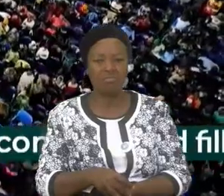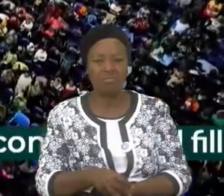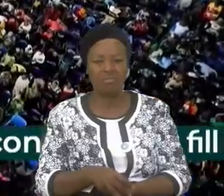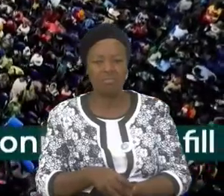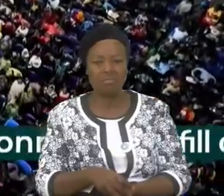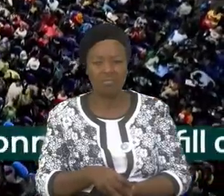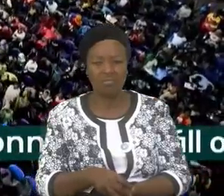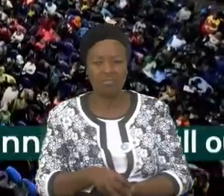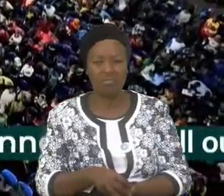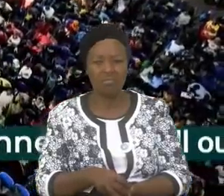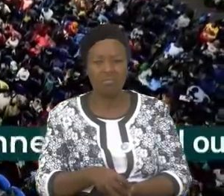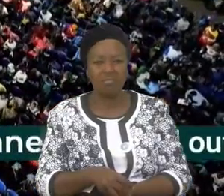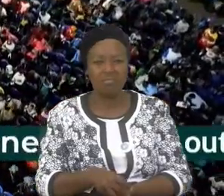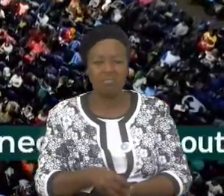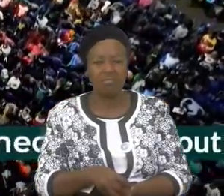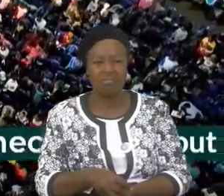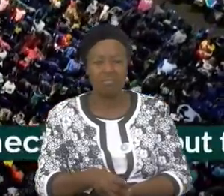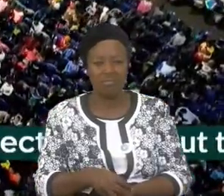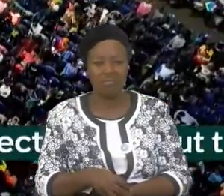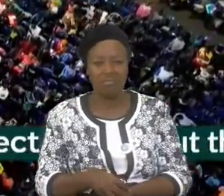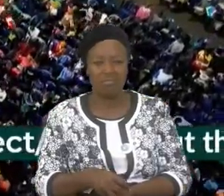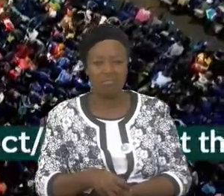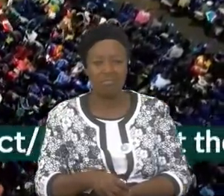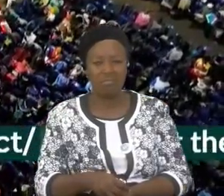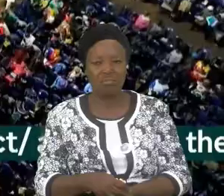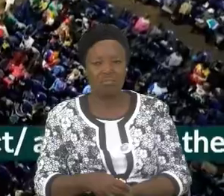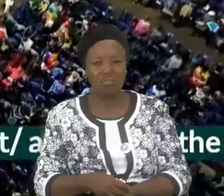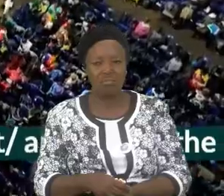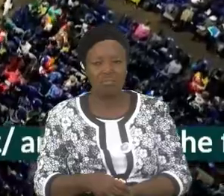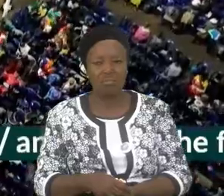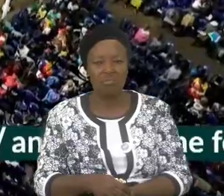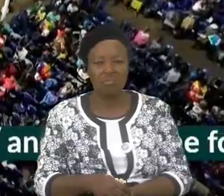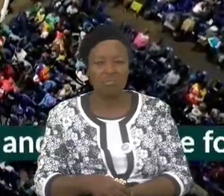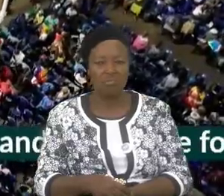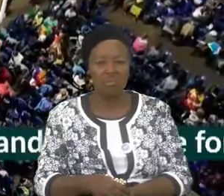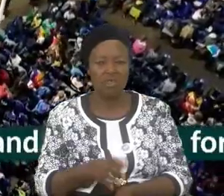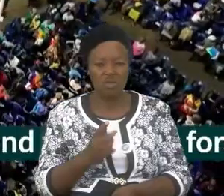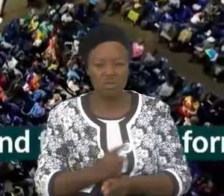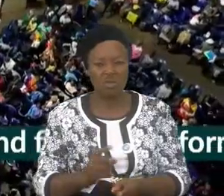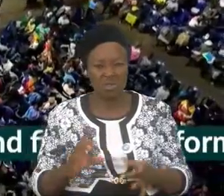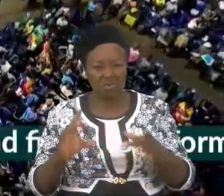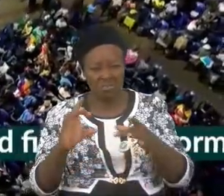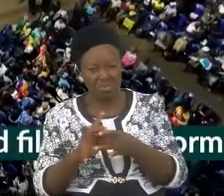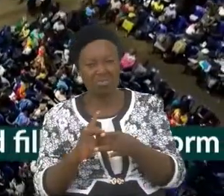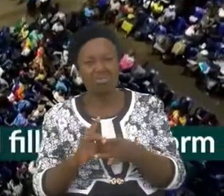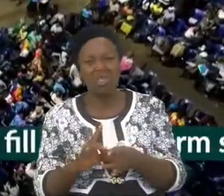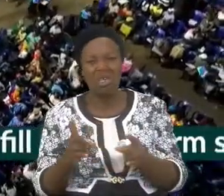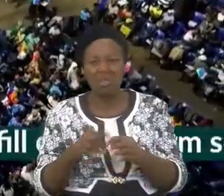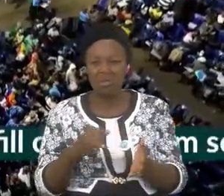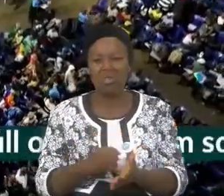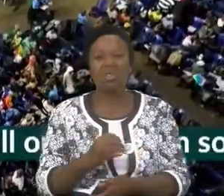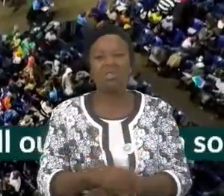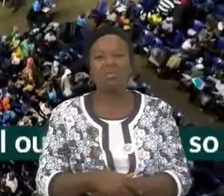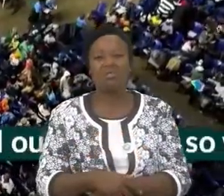There's a link also that is, you know, going now, which you can click and submit